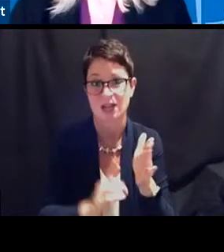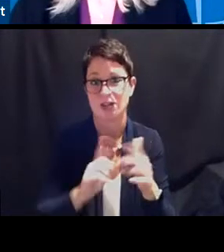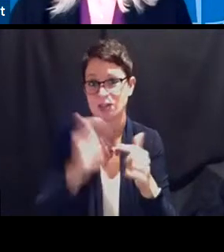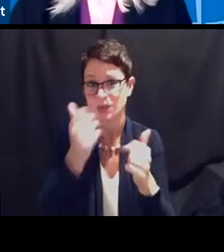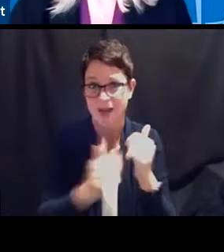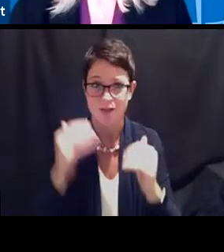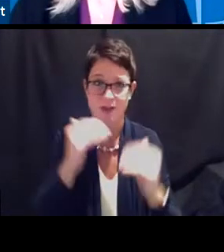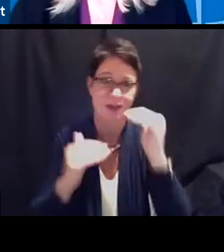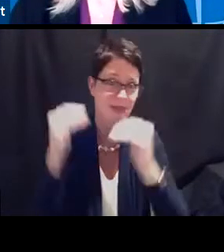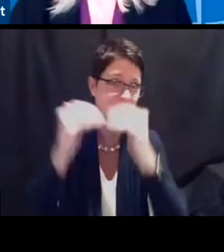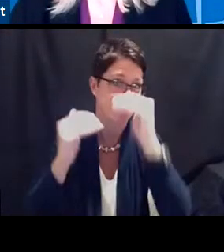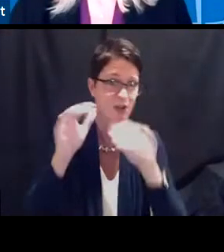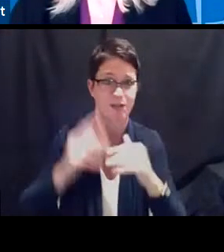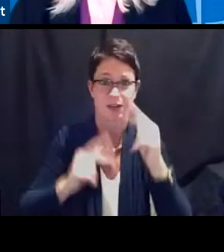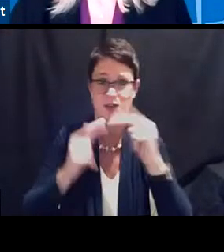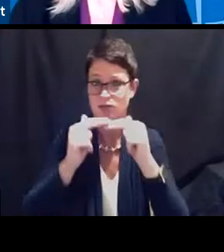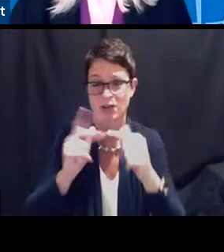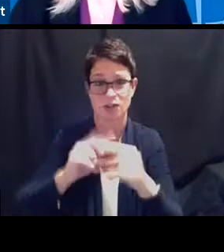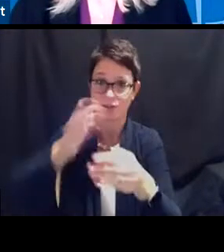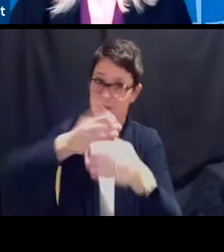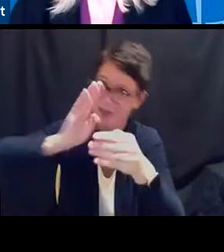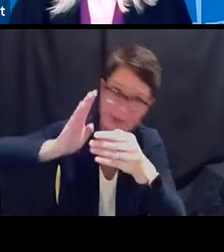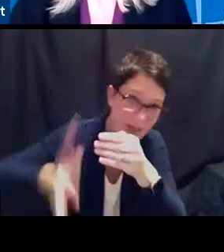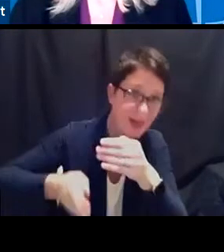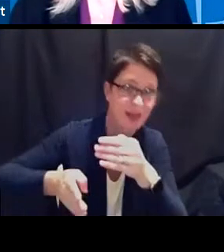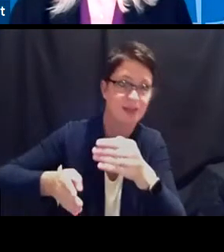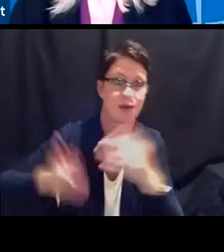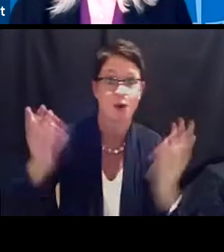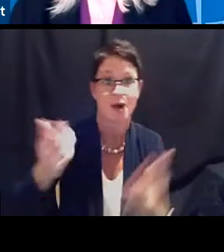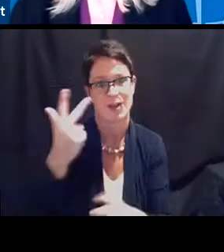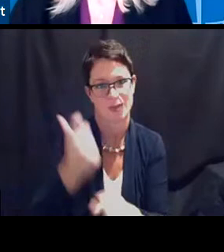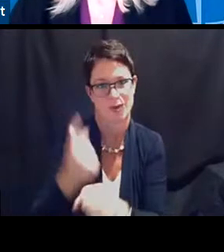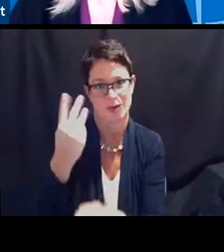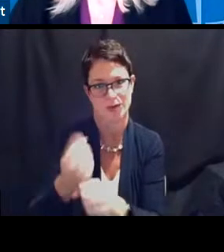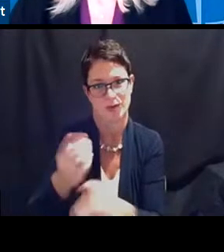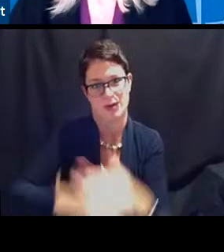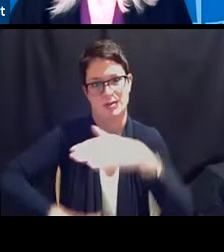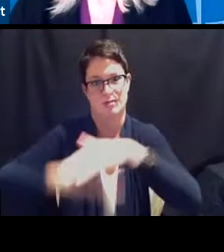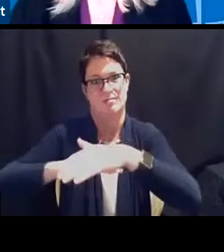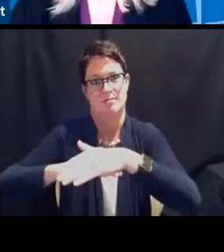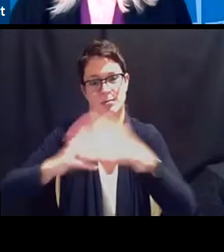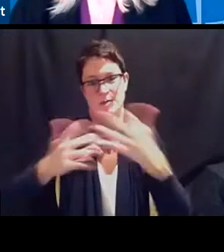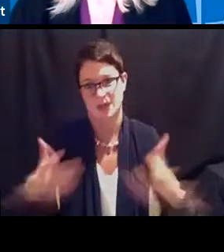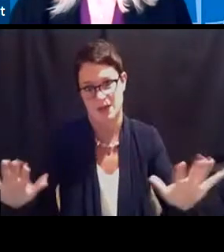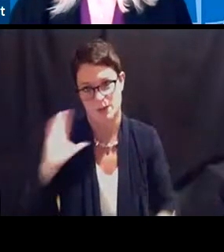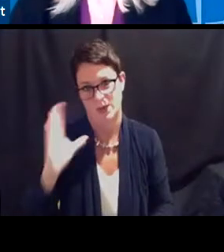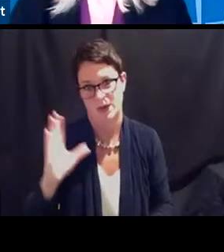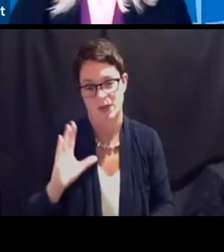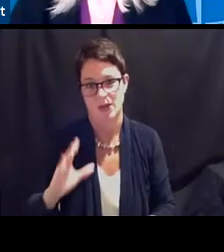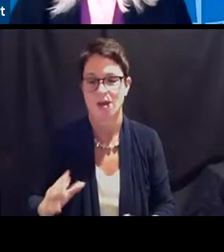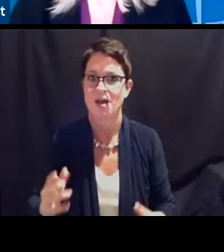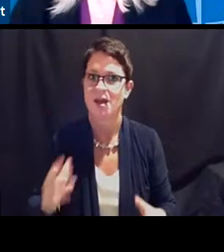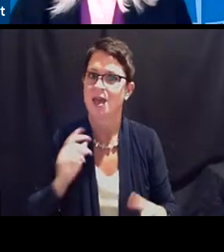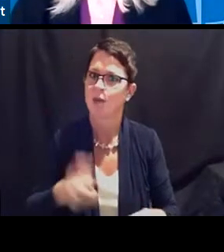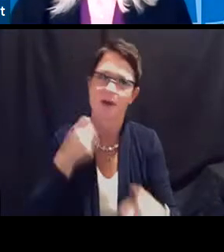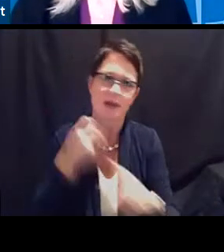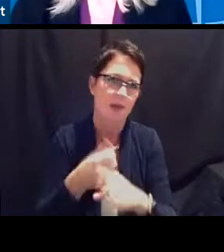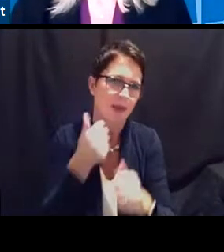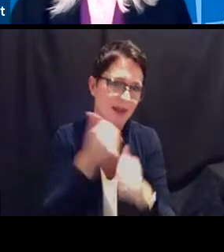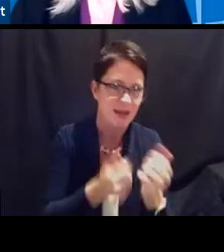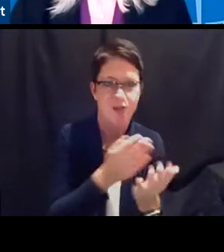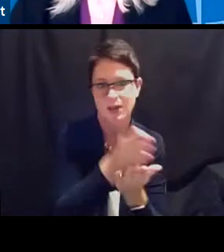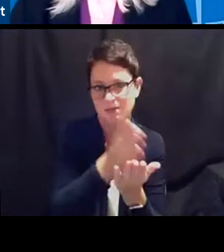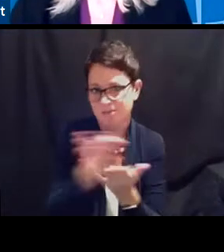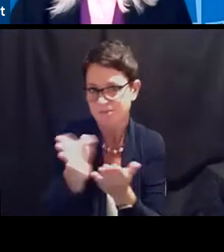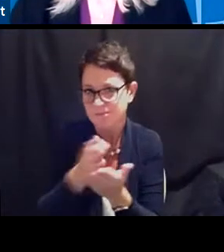level of construction through its planned completion in only 3 to 4 years. The multiplier effect will impact every industry